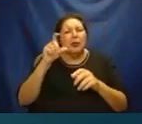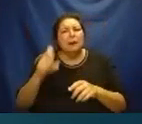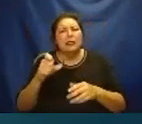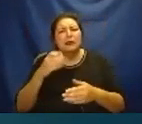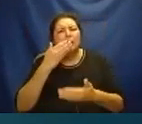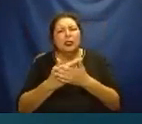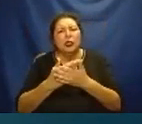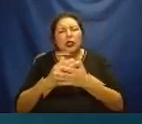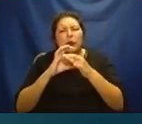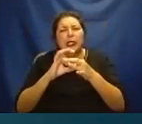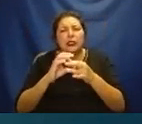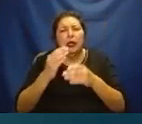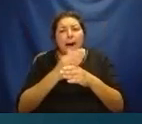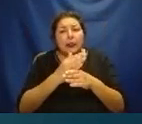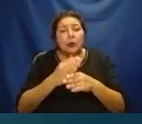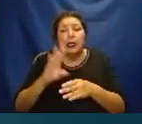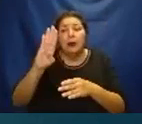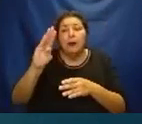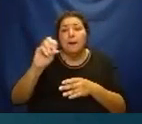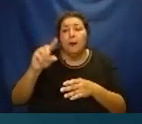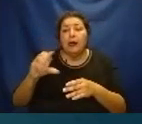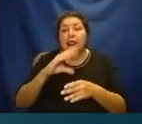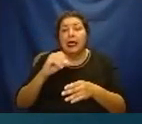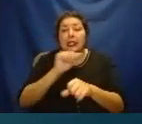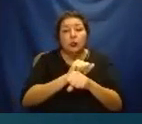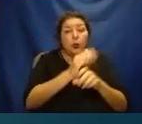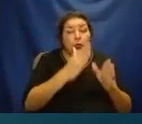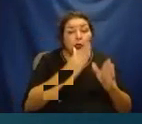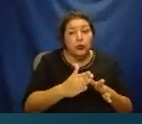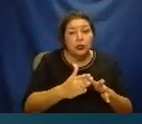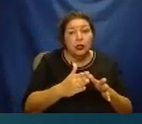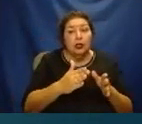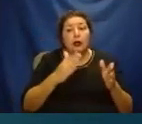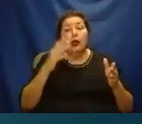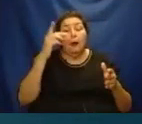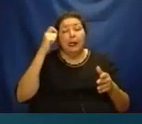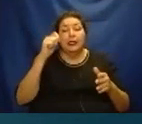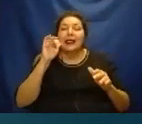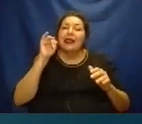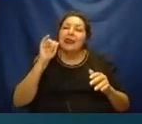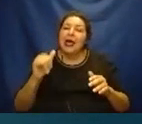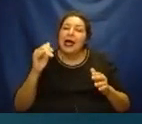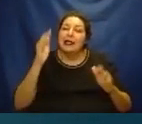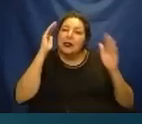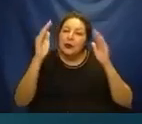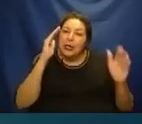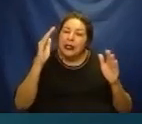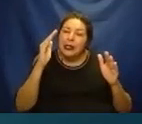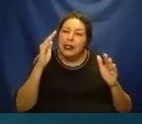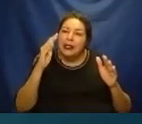between Boaz and his employees, because this greeting implies